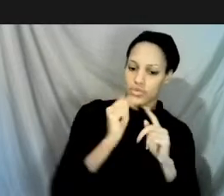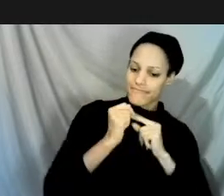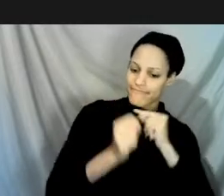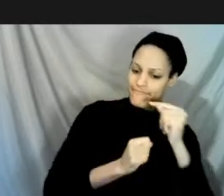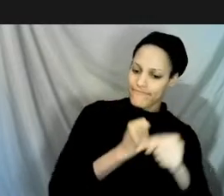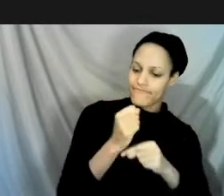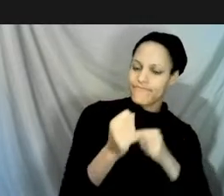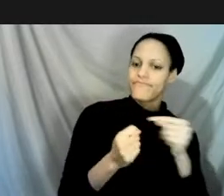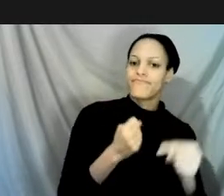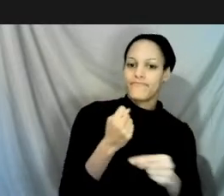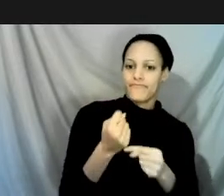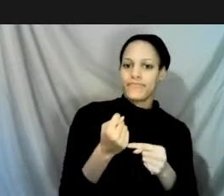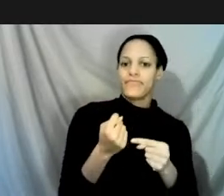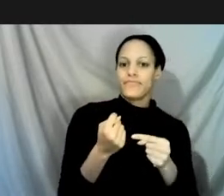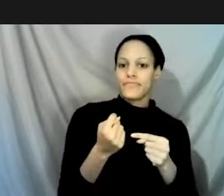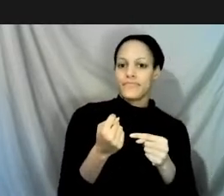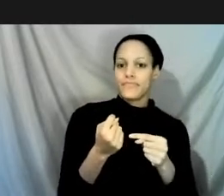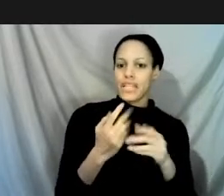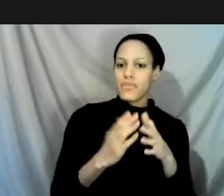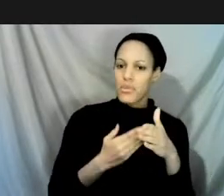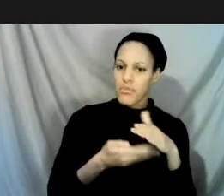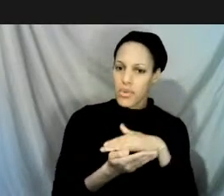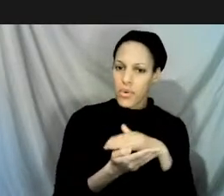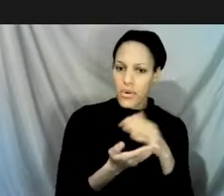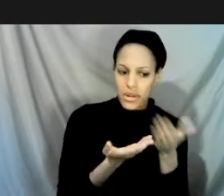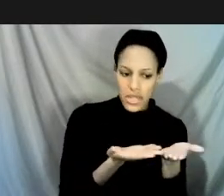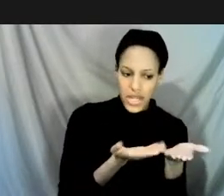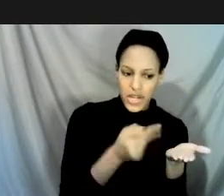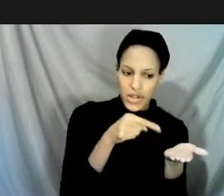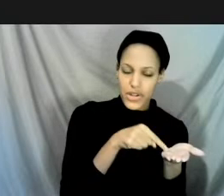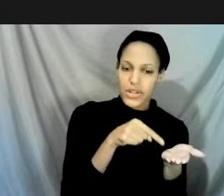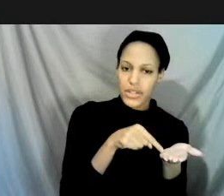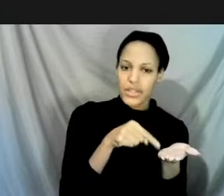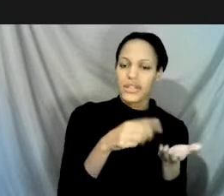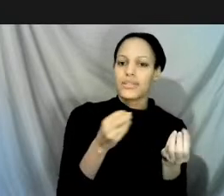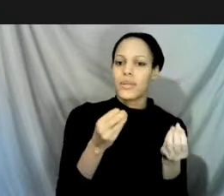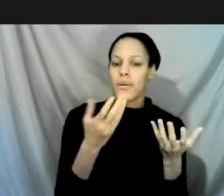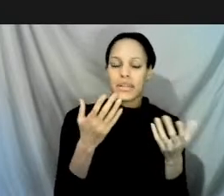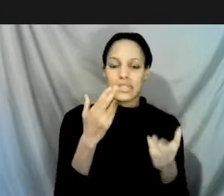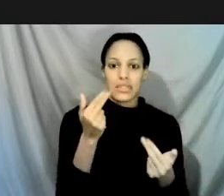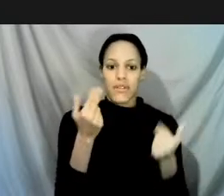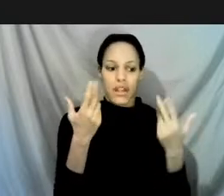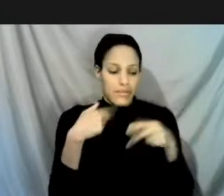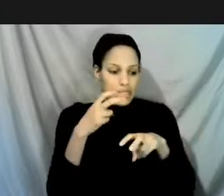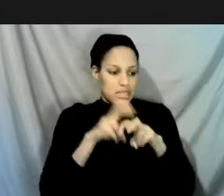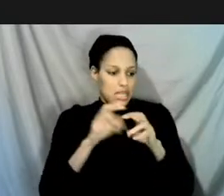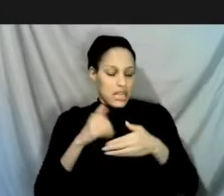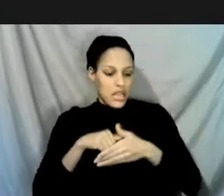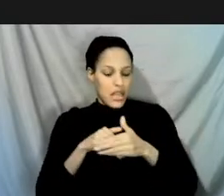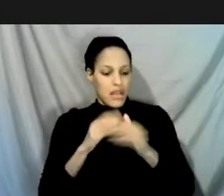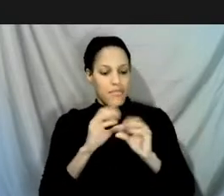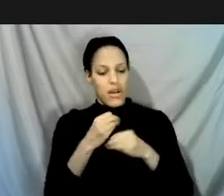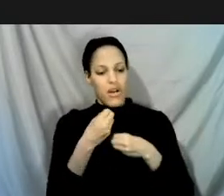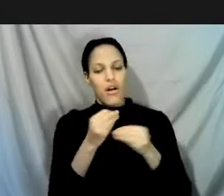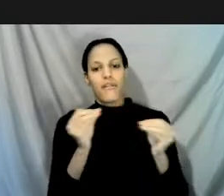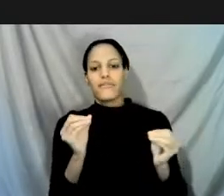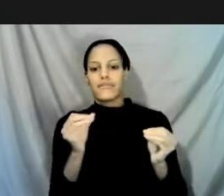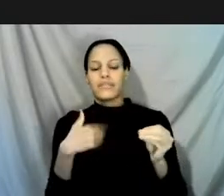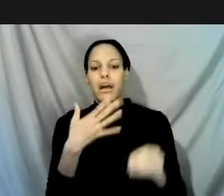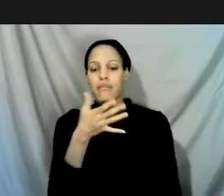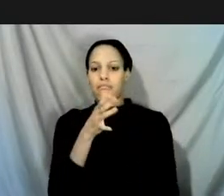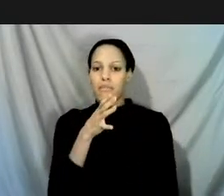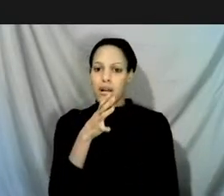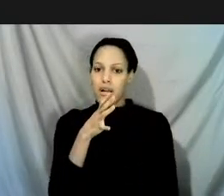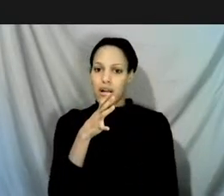they derived right, and they were born right here on this earth. And I was just so funny. I'm sitting in my office and my mom sent me,